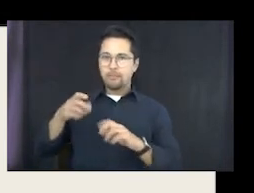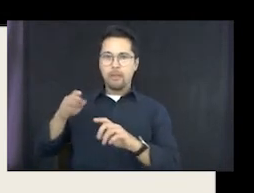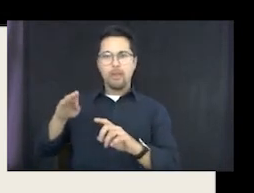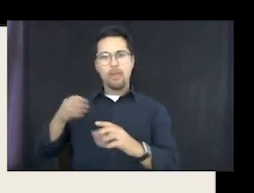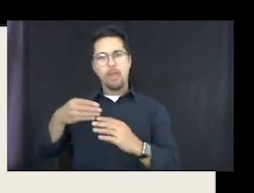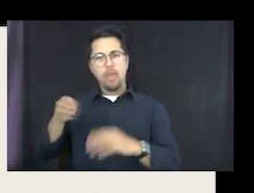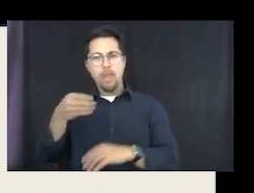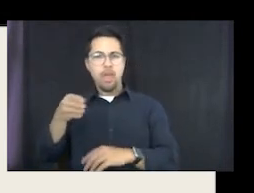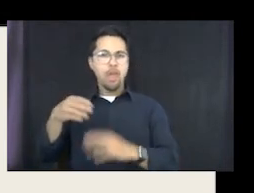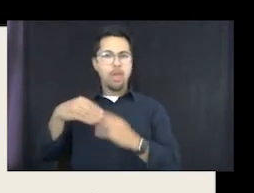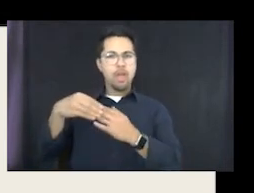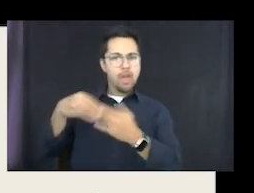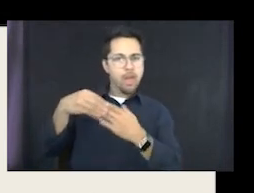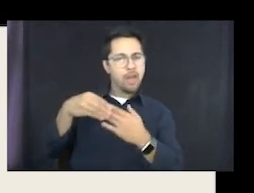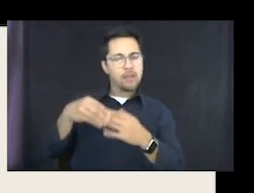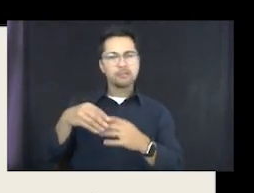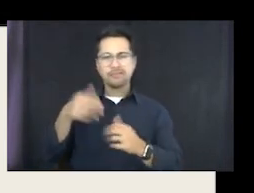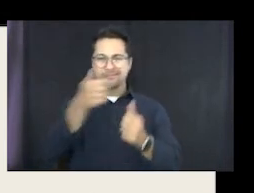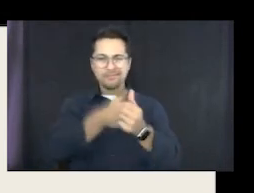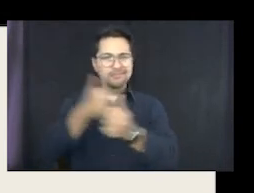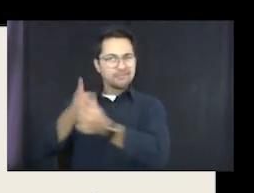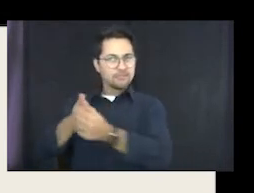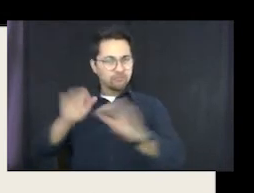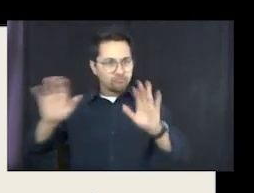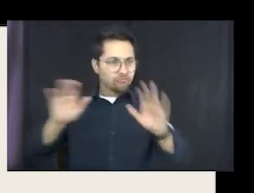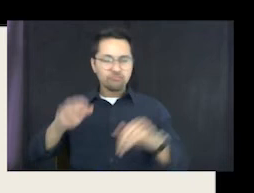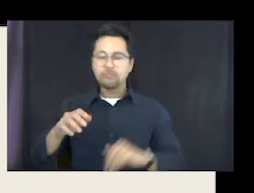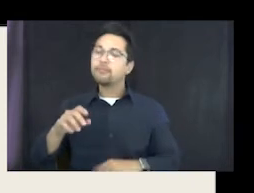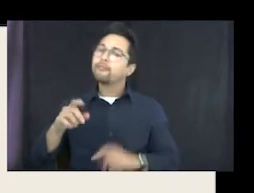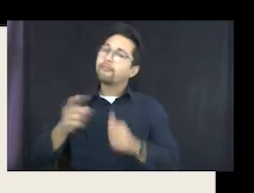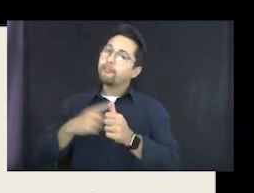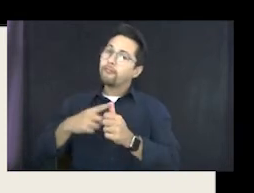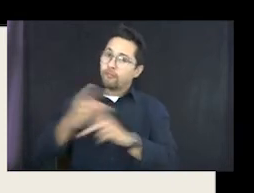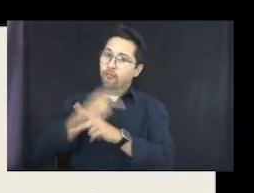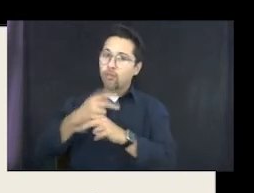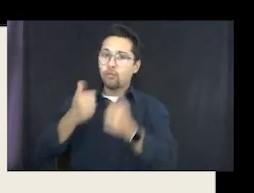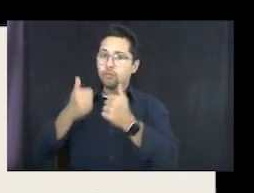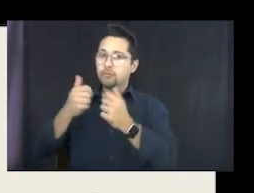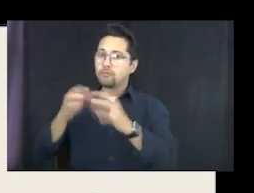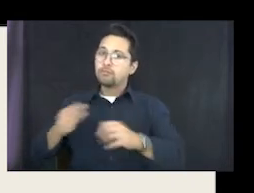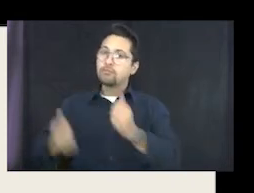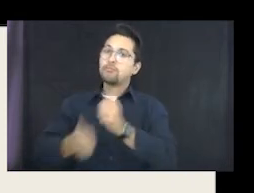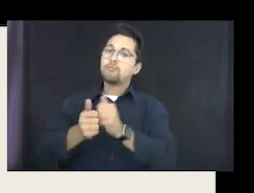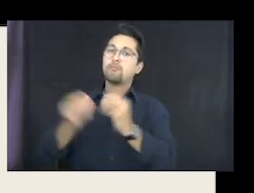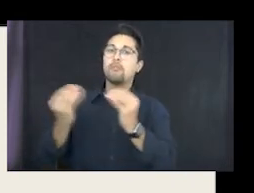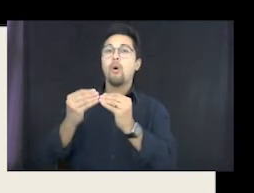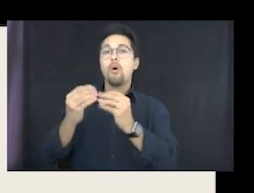to shift our attention to each area after we prioritize which ones to focus on first.